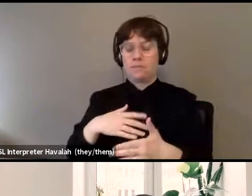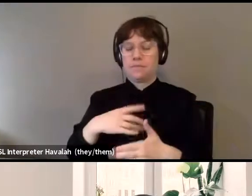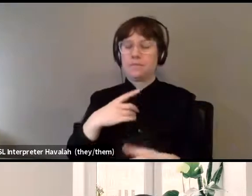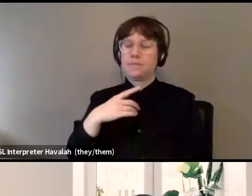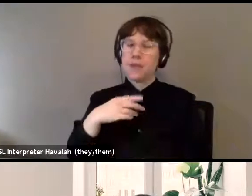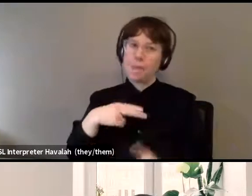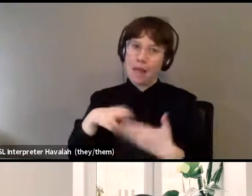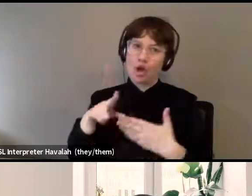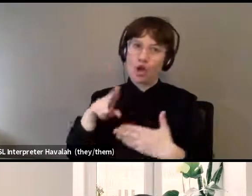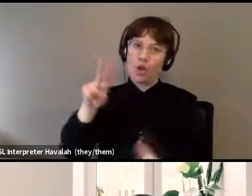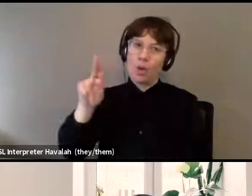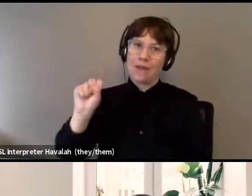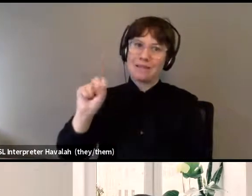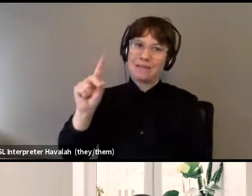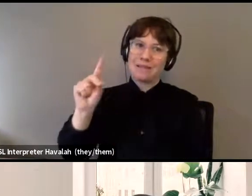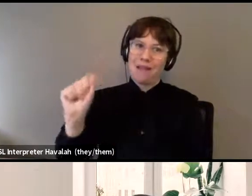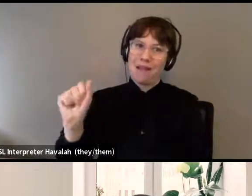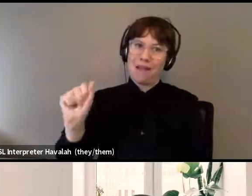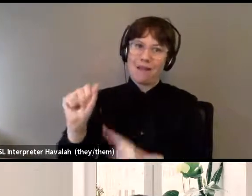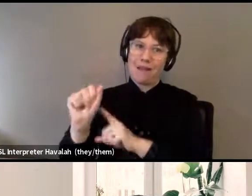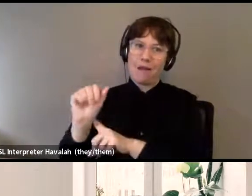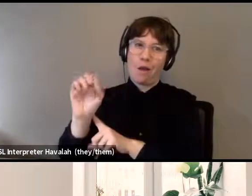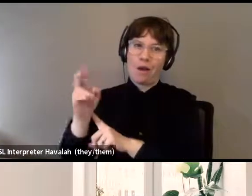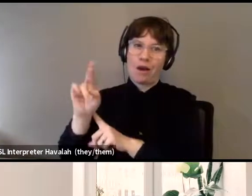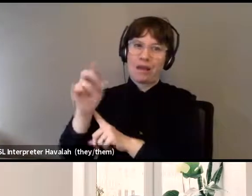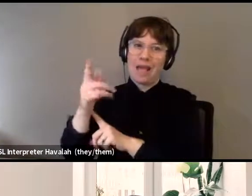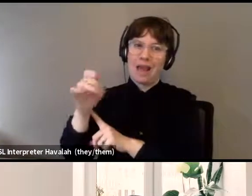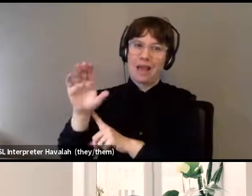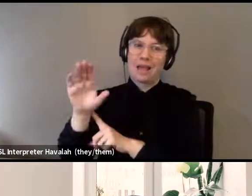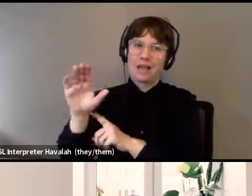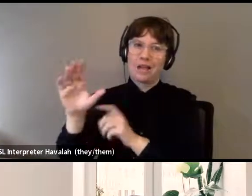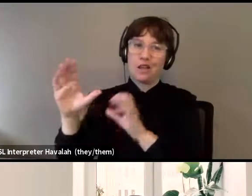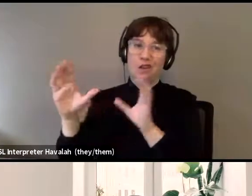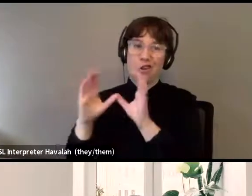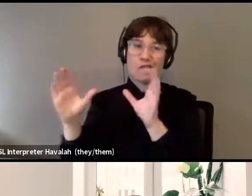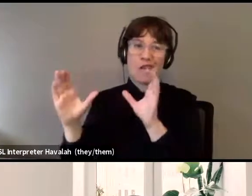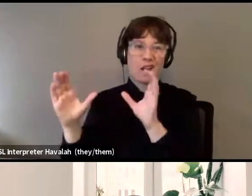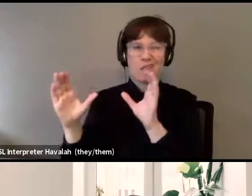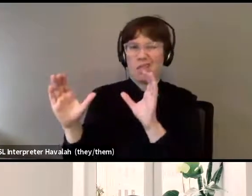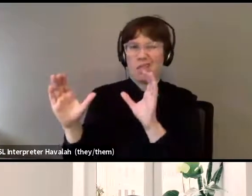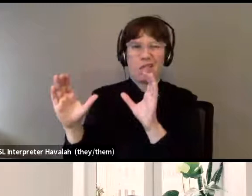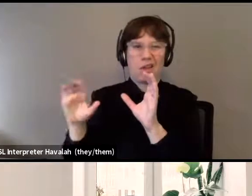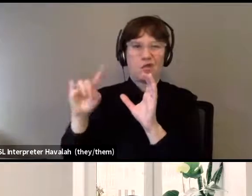the USDA organic certification is really a money grab.